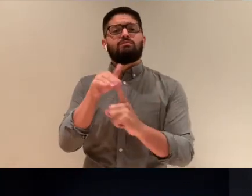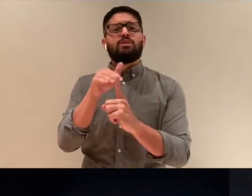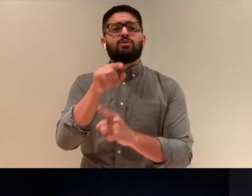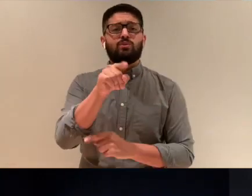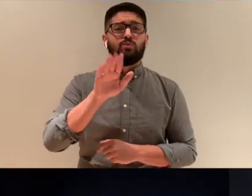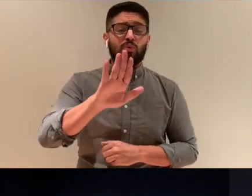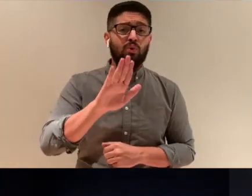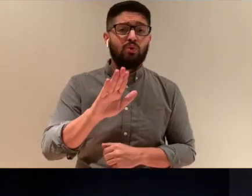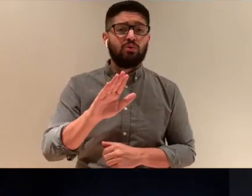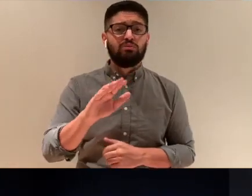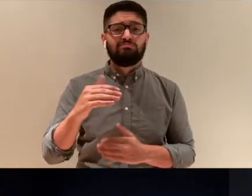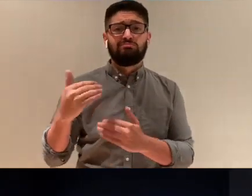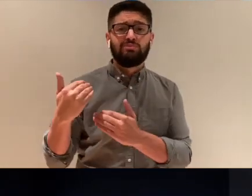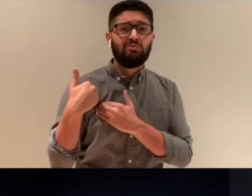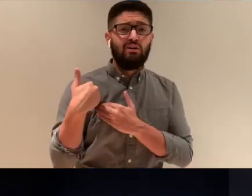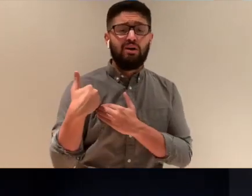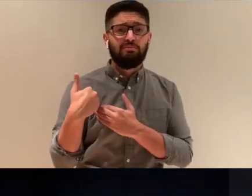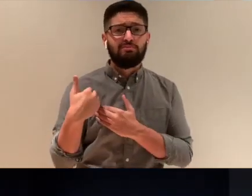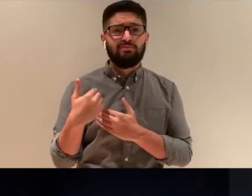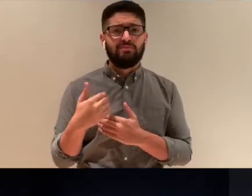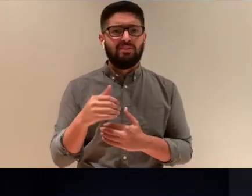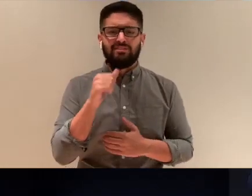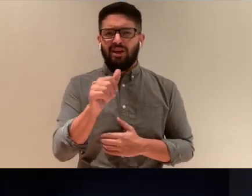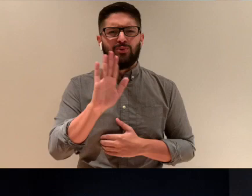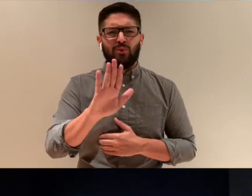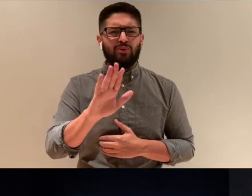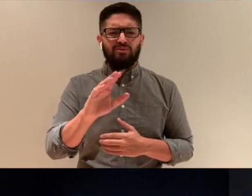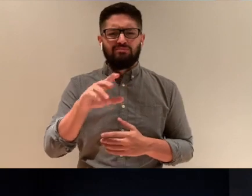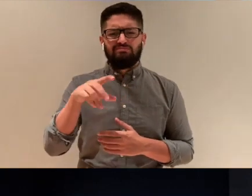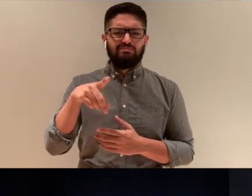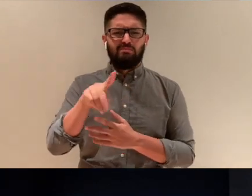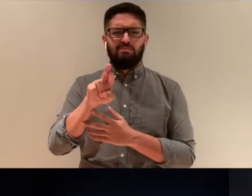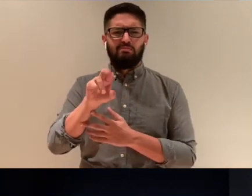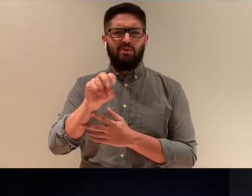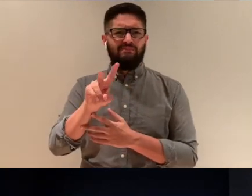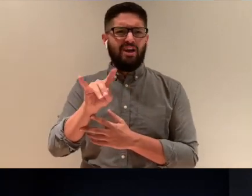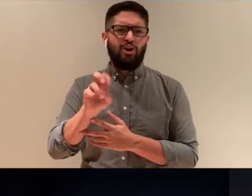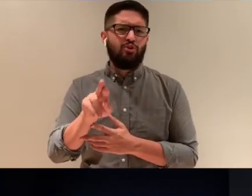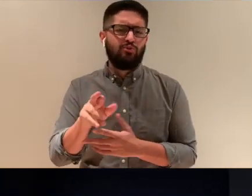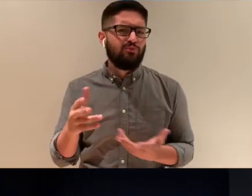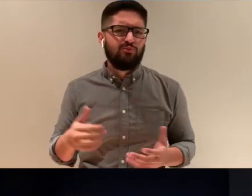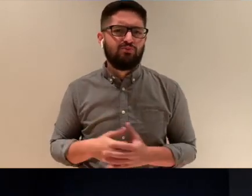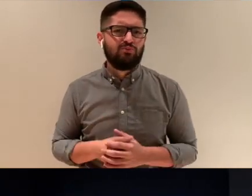you, your job is not your provider.